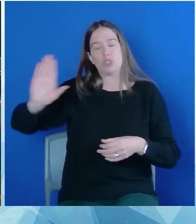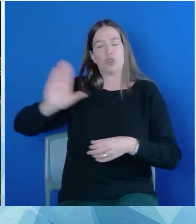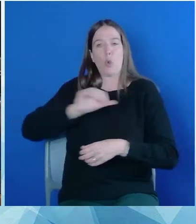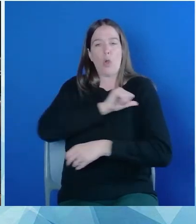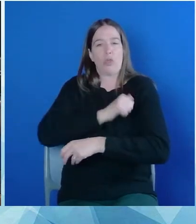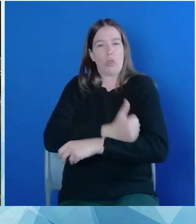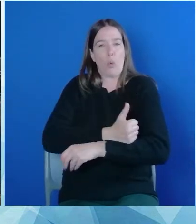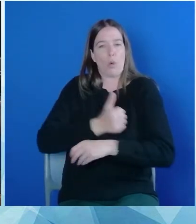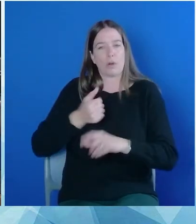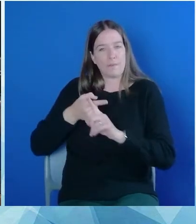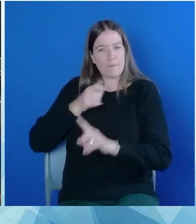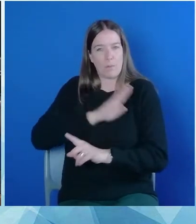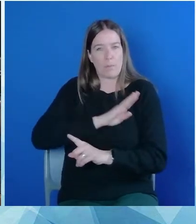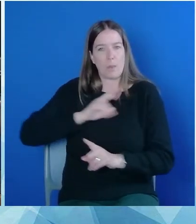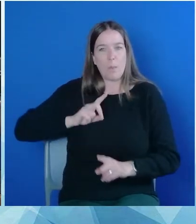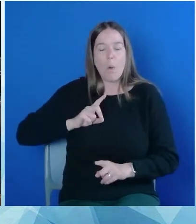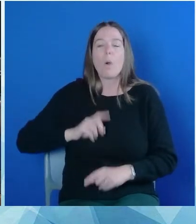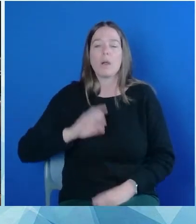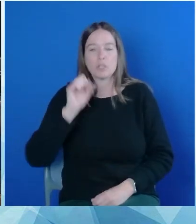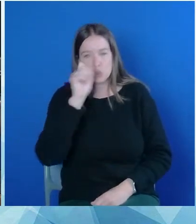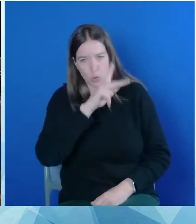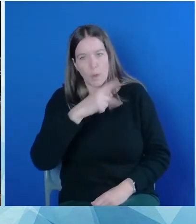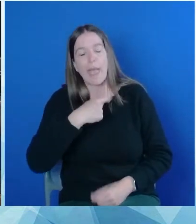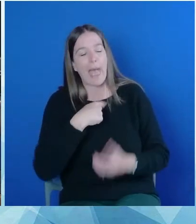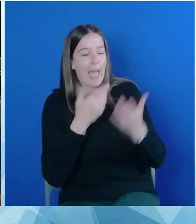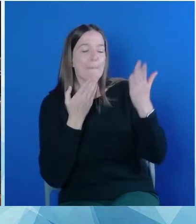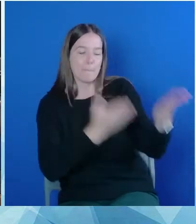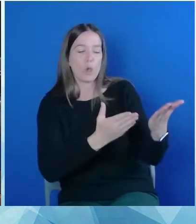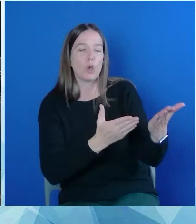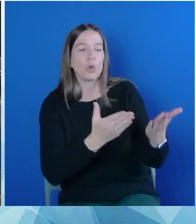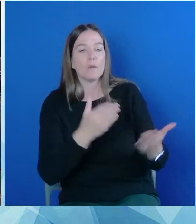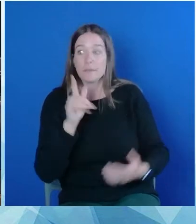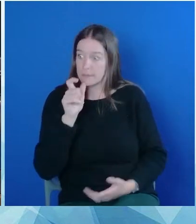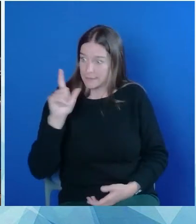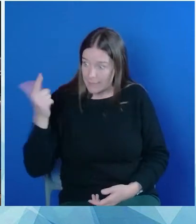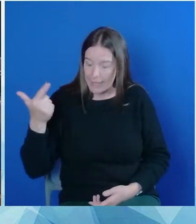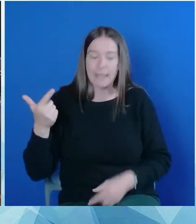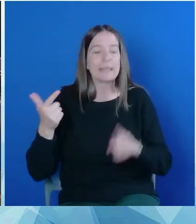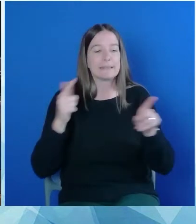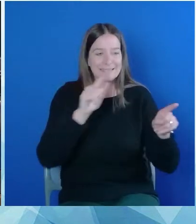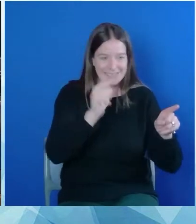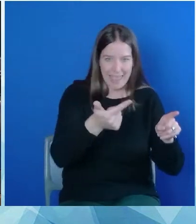I'll second. All those in favor, say aye. Aye. Aye.